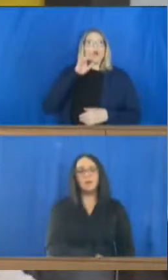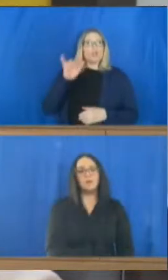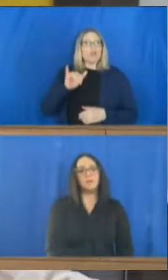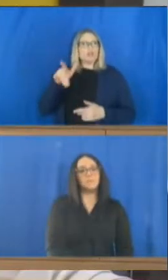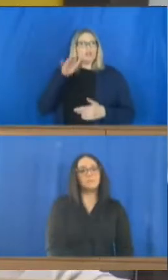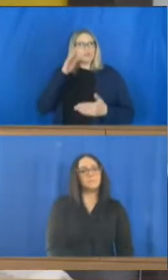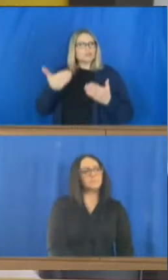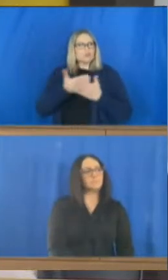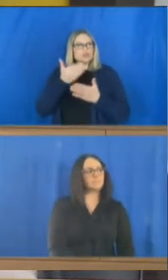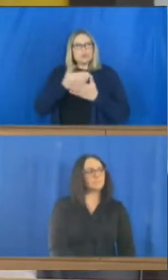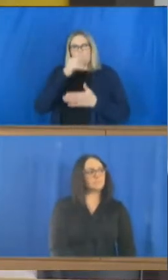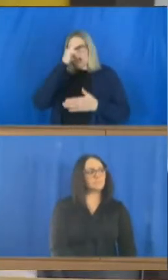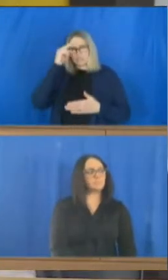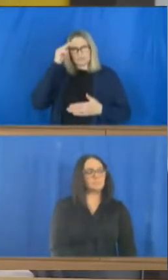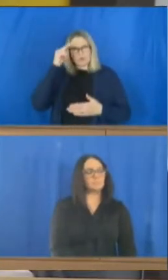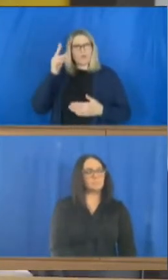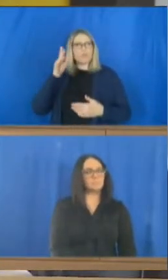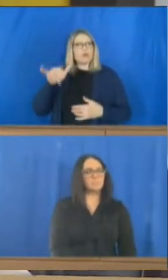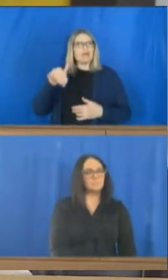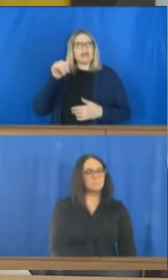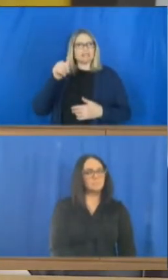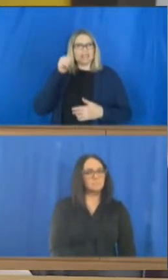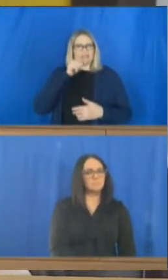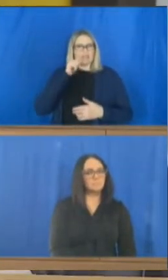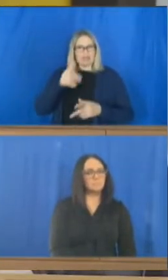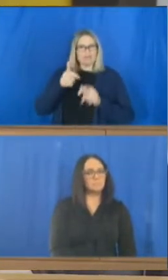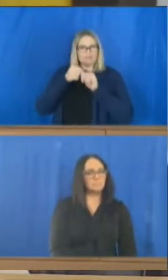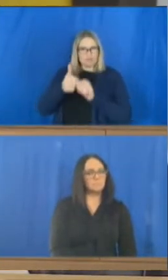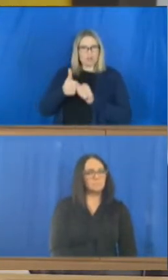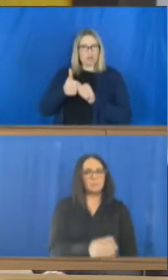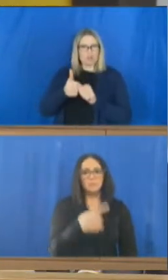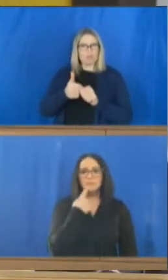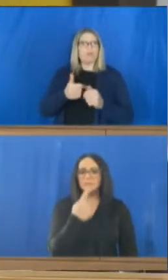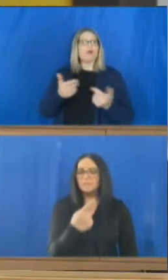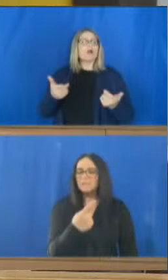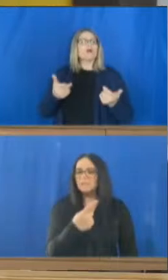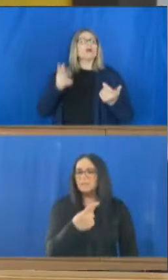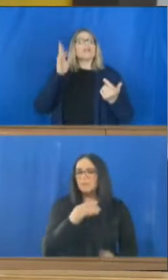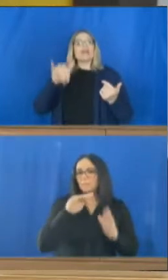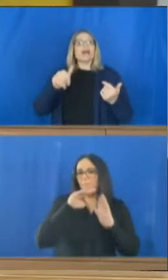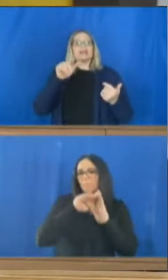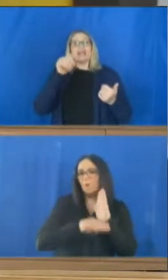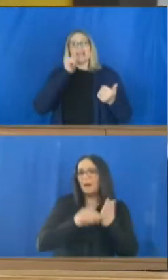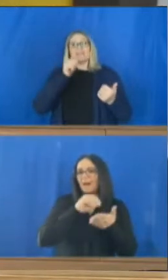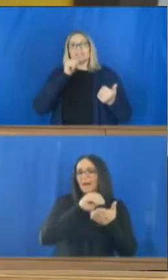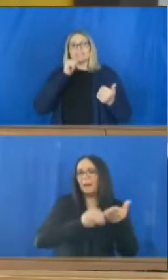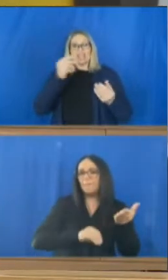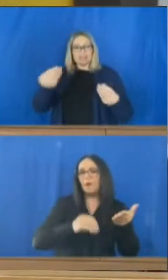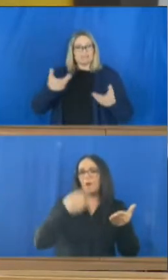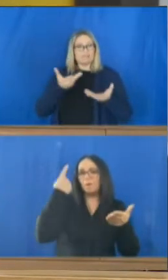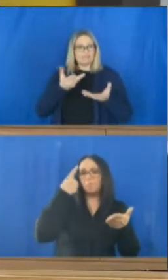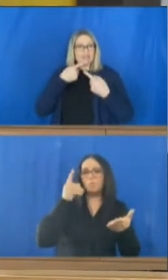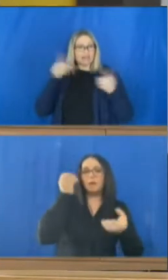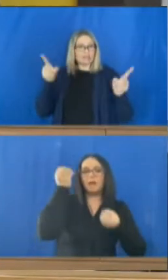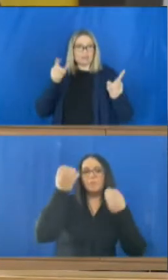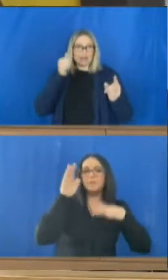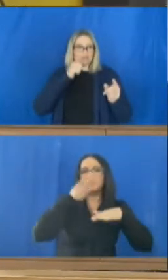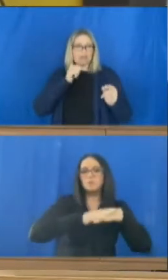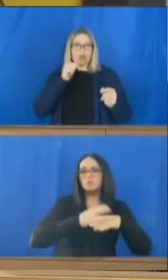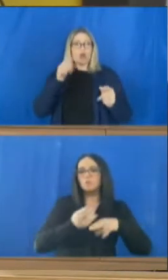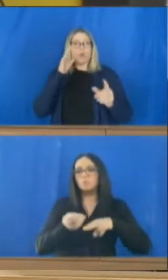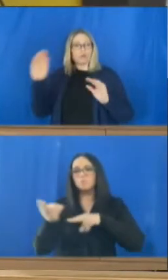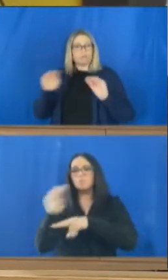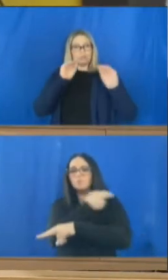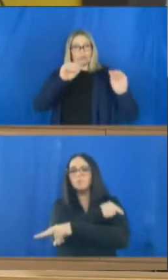I'm not sure what's going to be on the dashboard. I can get back to you on that. And in terms of what we're going to be monitoring, certainly